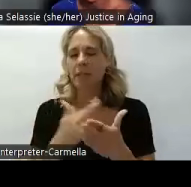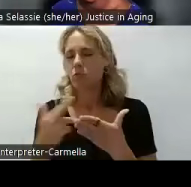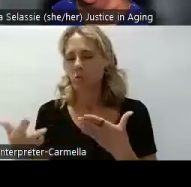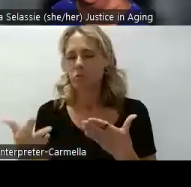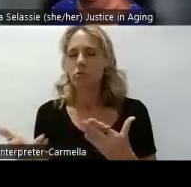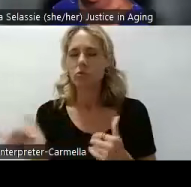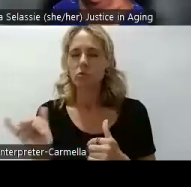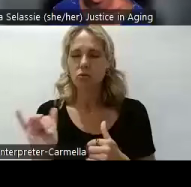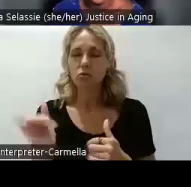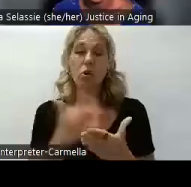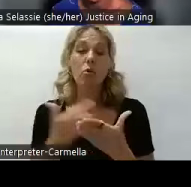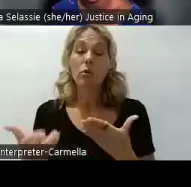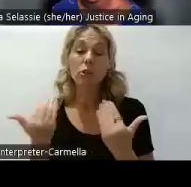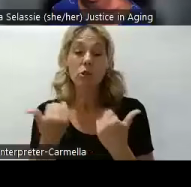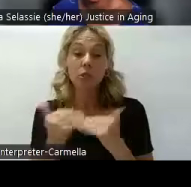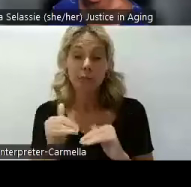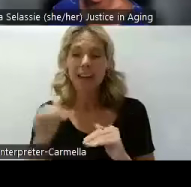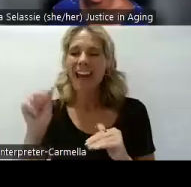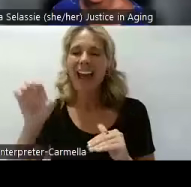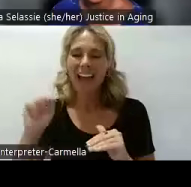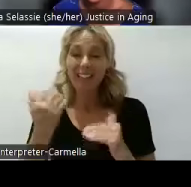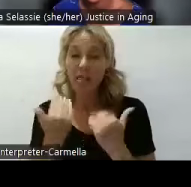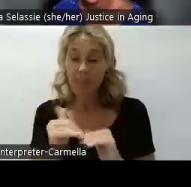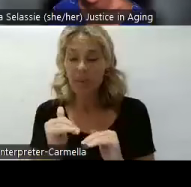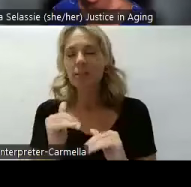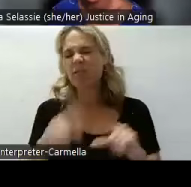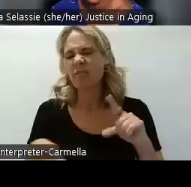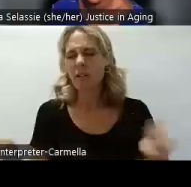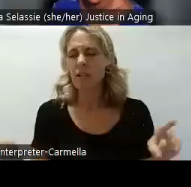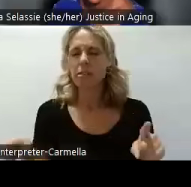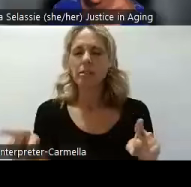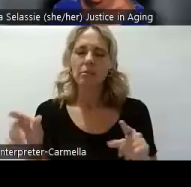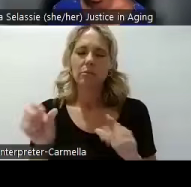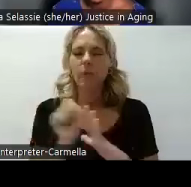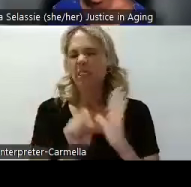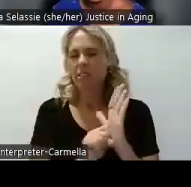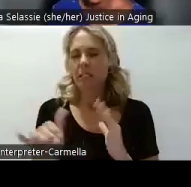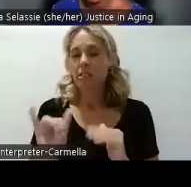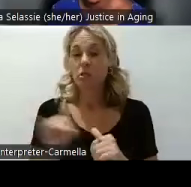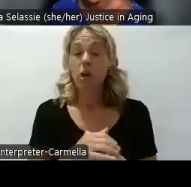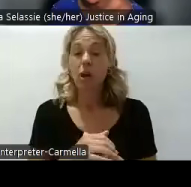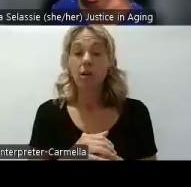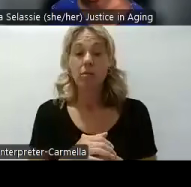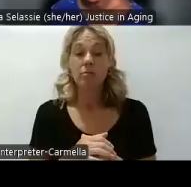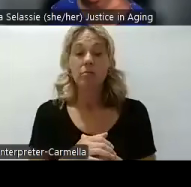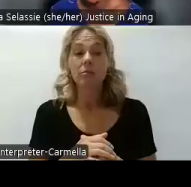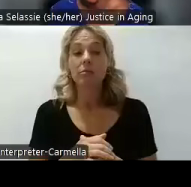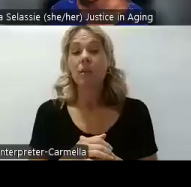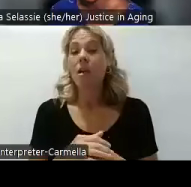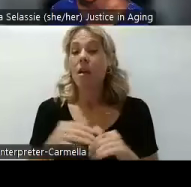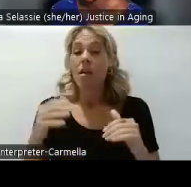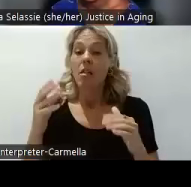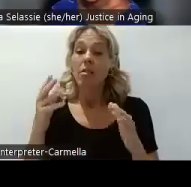that resource limit or asset limit varies across states as well. The enrollee may be required to make